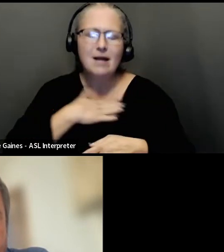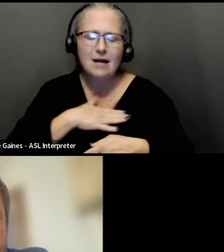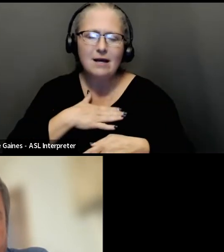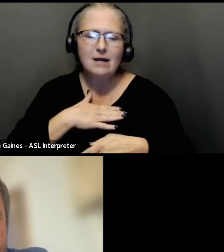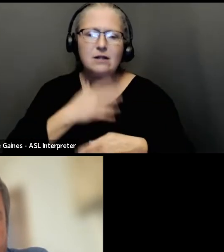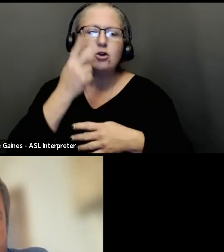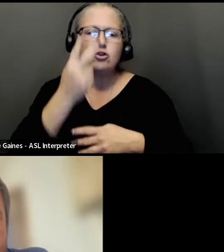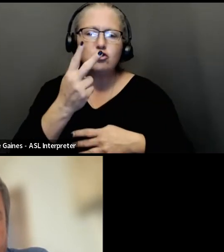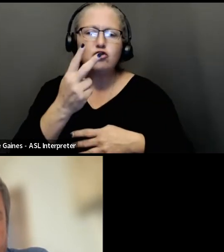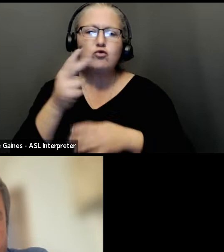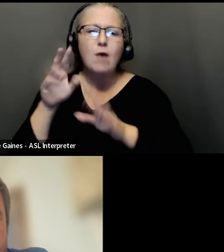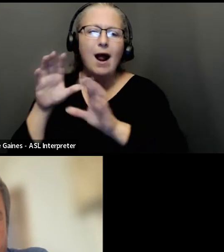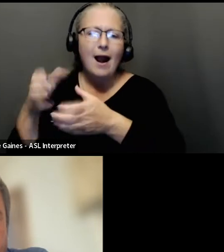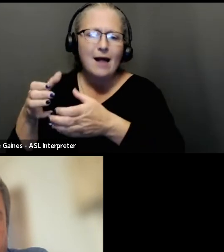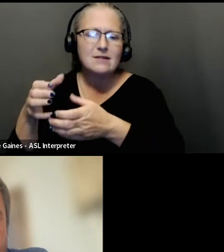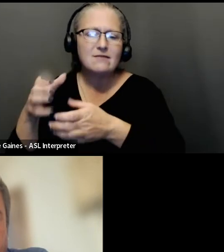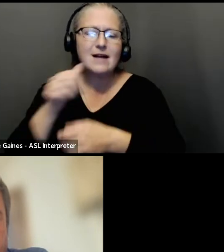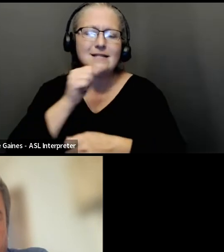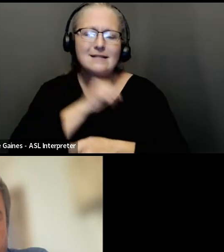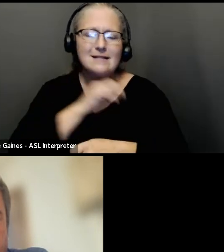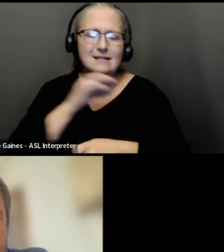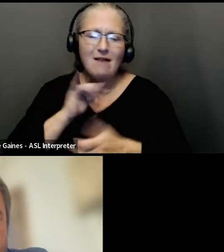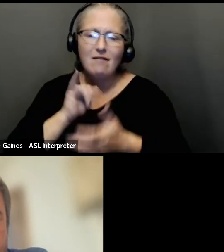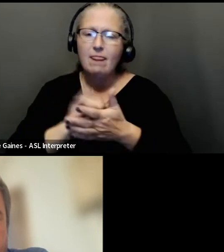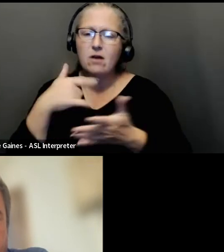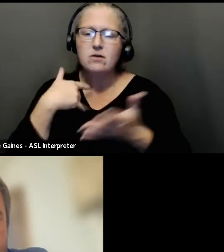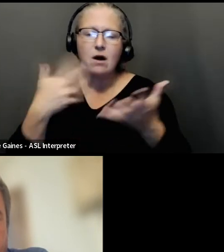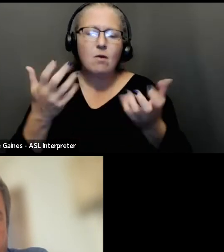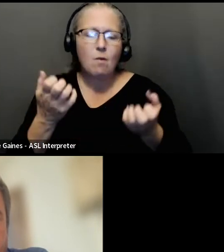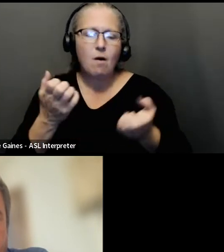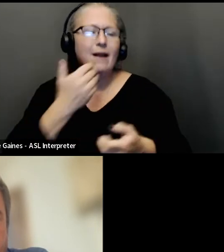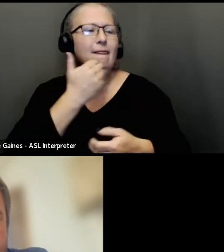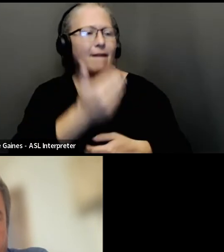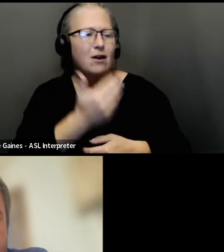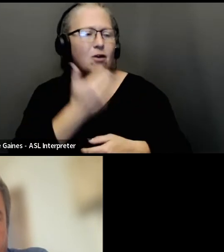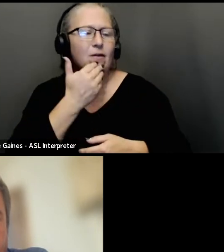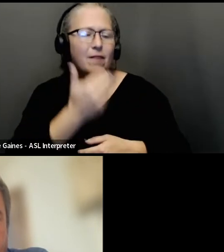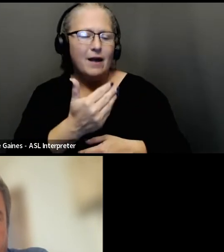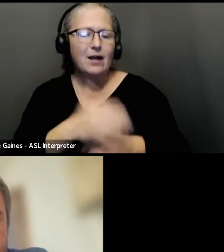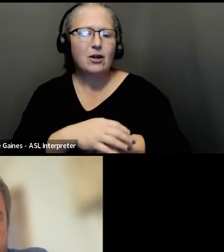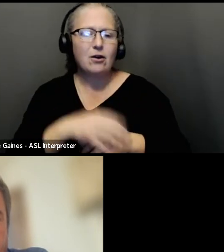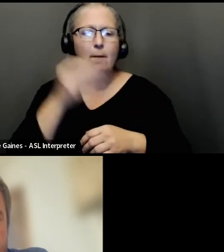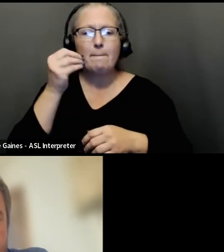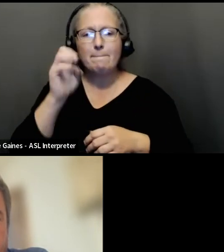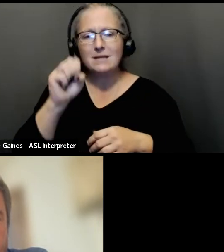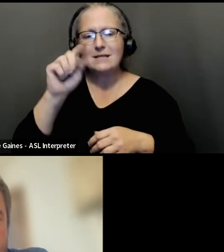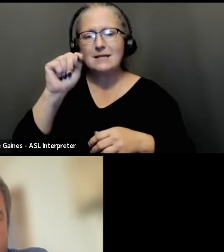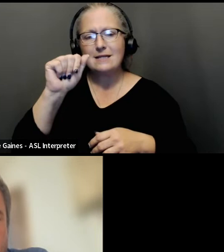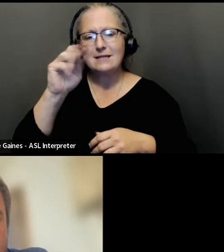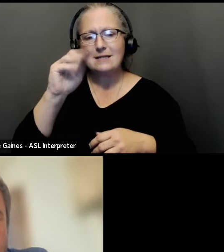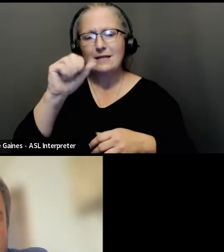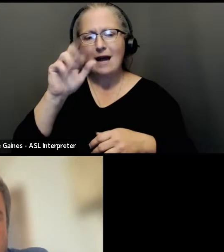2 classified staff. Thank you. That's all I'm asking. Thank you so much. Thank you very much. Ms. Tamara Donovan?